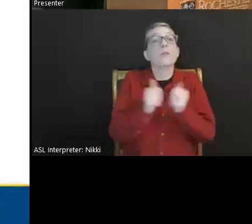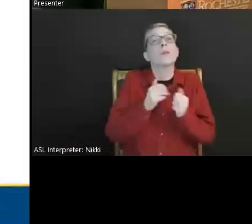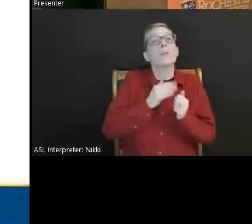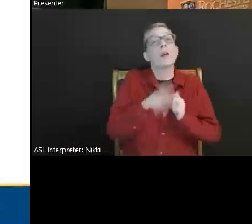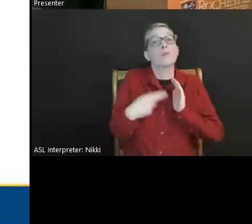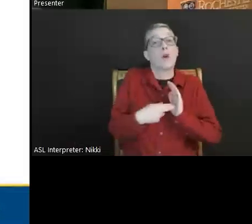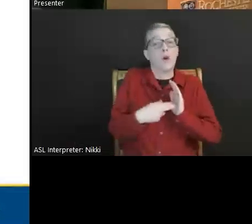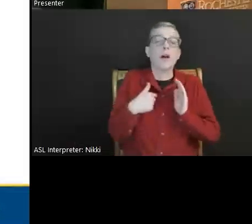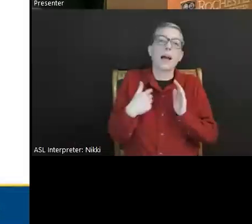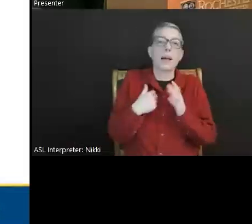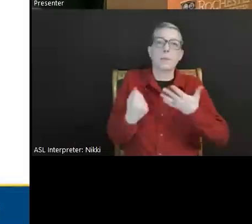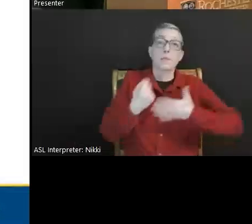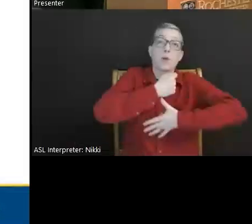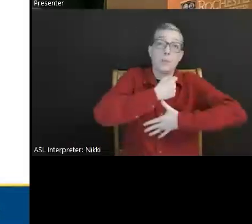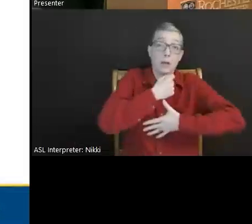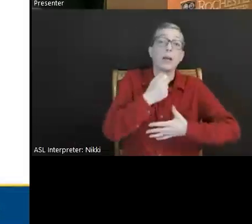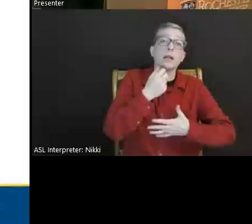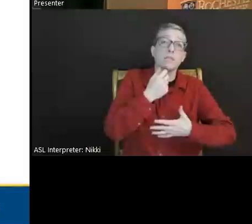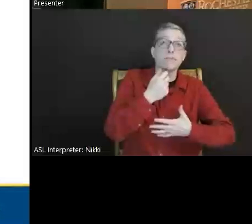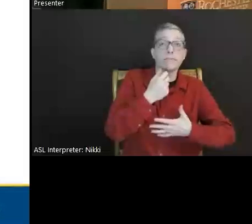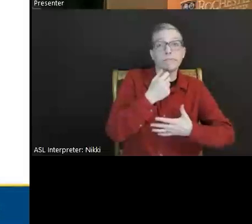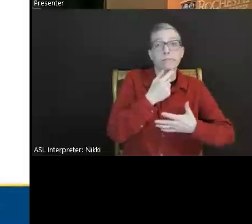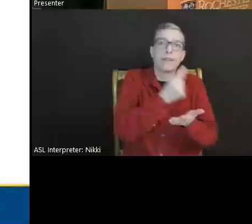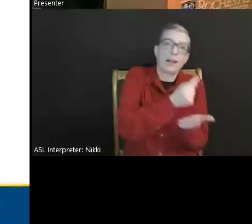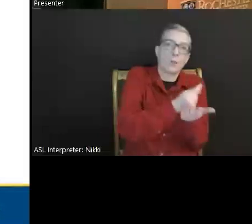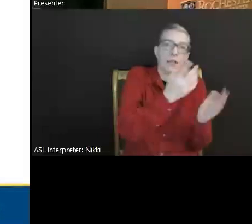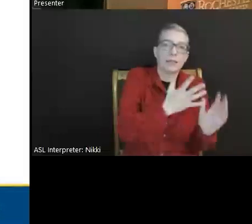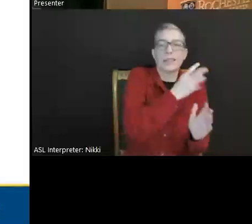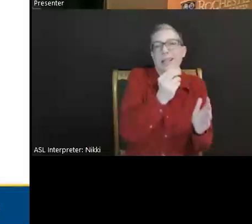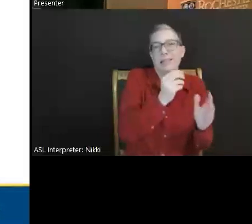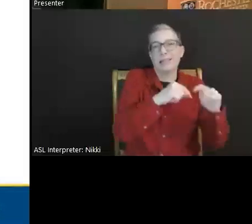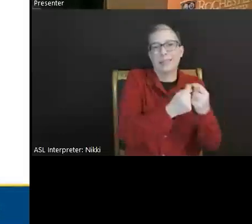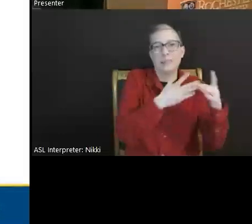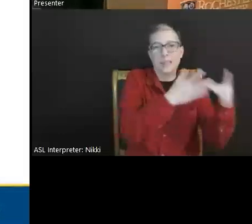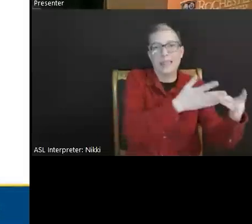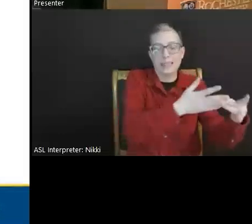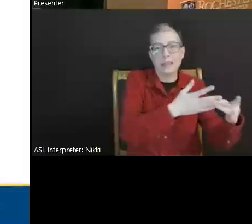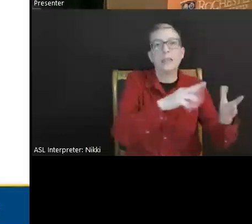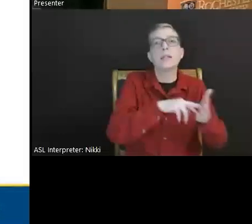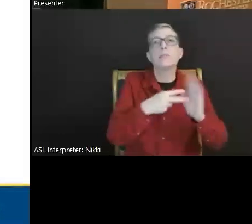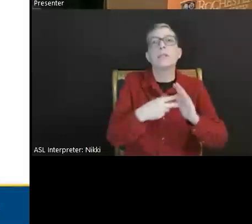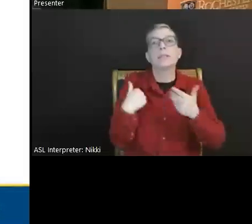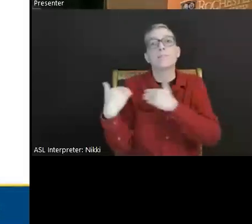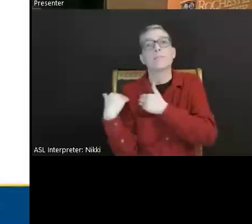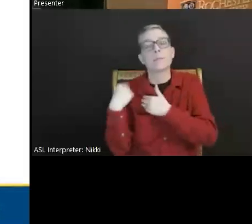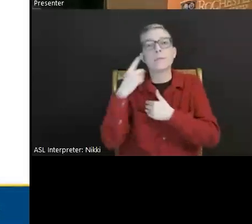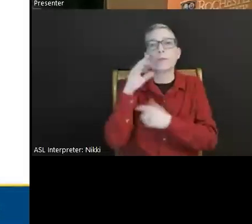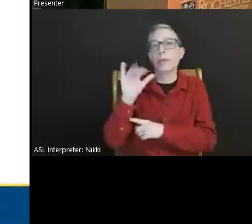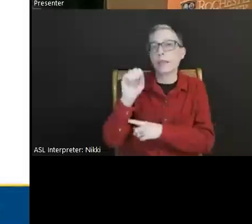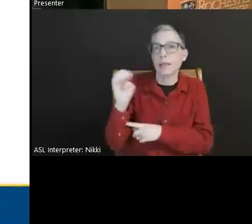primary therapist and team lead. This meaning, I'm responsible for caseload management, referral triaging and